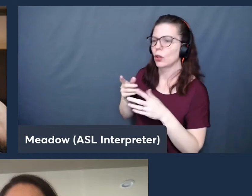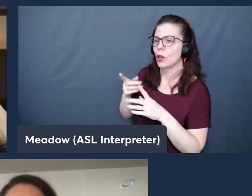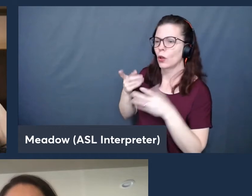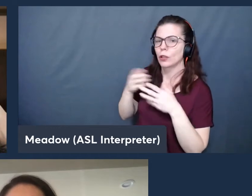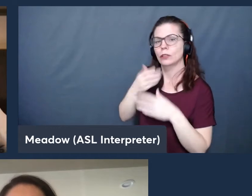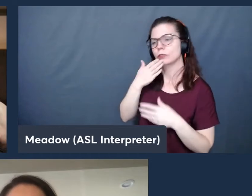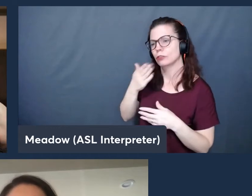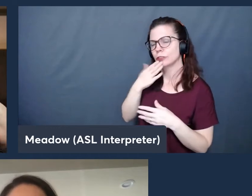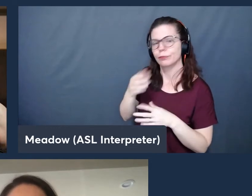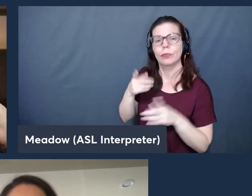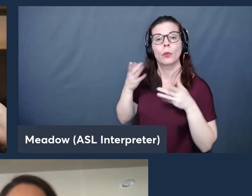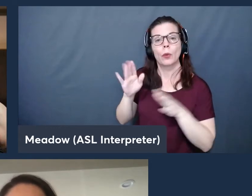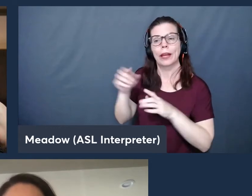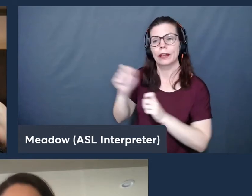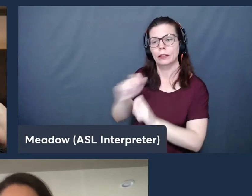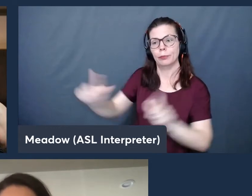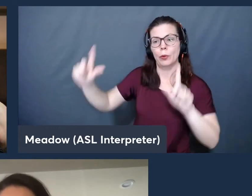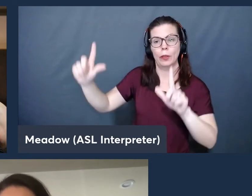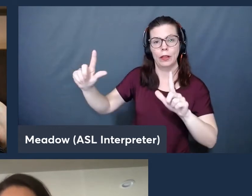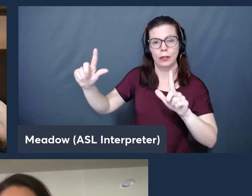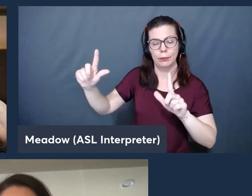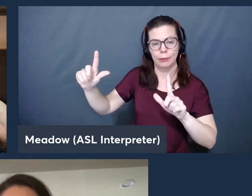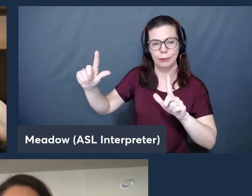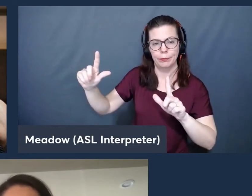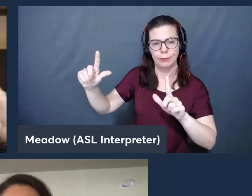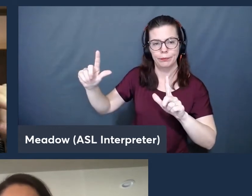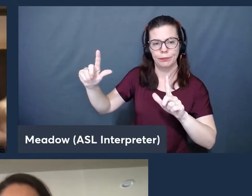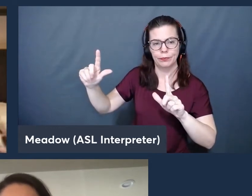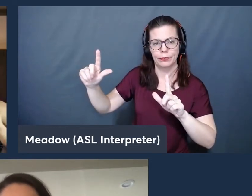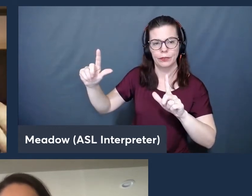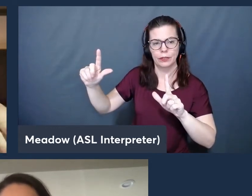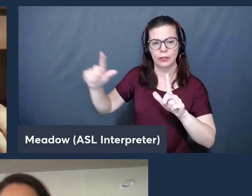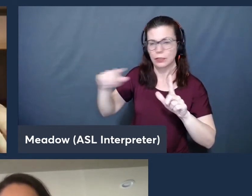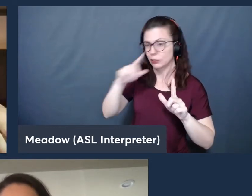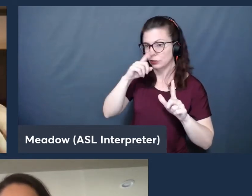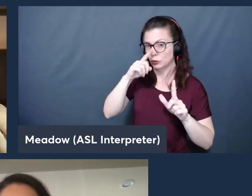good. So while Lisa is pulling that up, is it okay